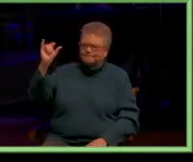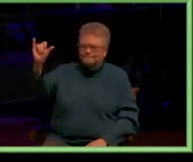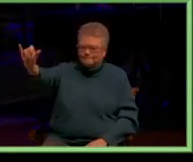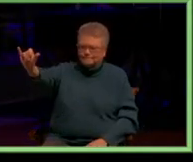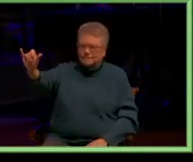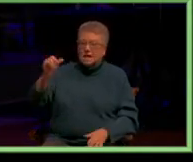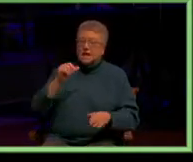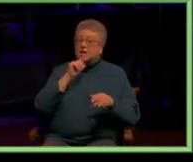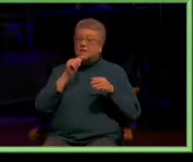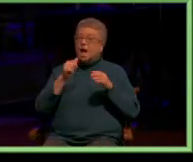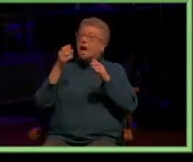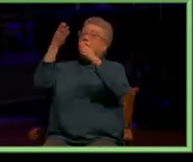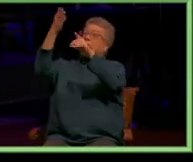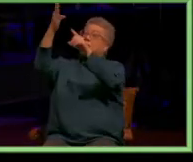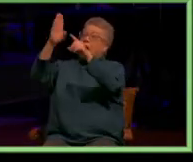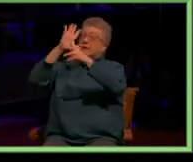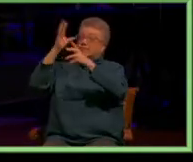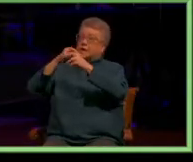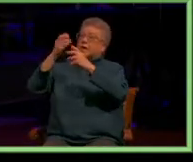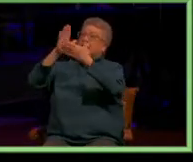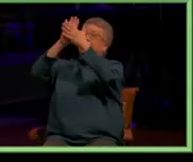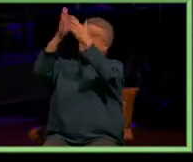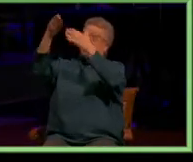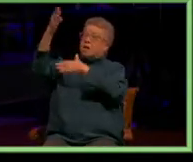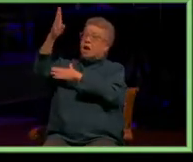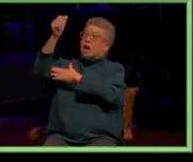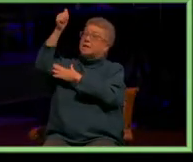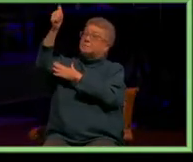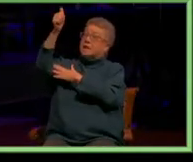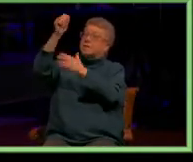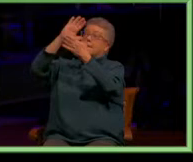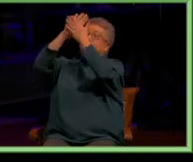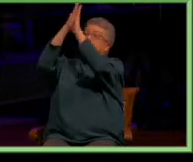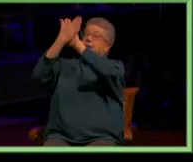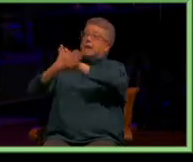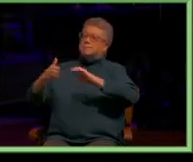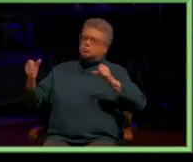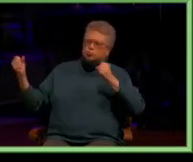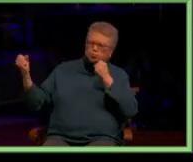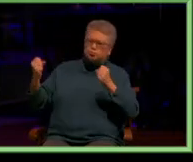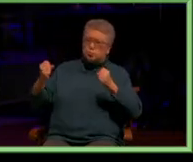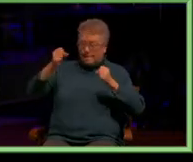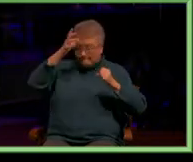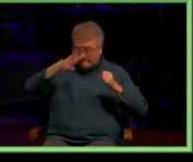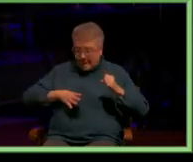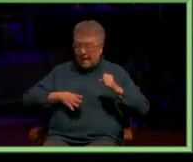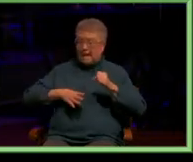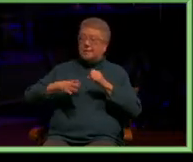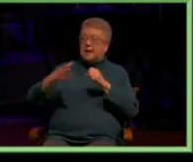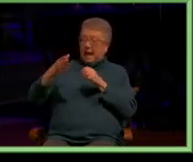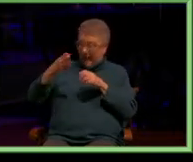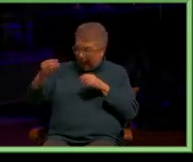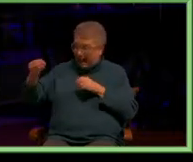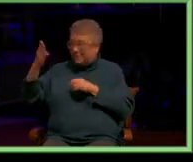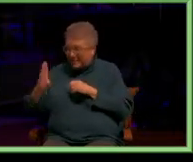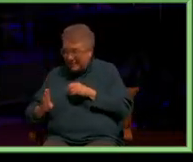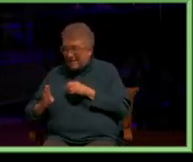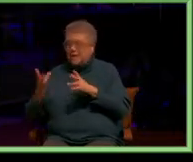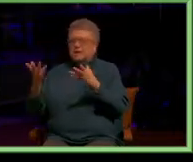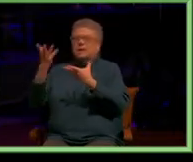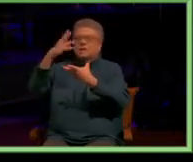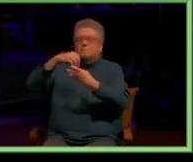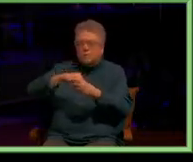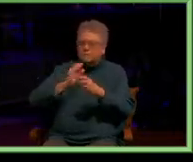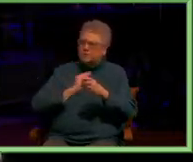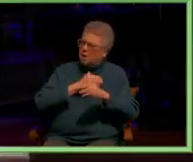into our world, but yet he took on flesh. He became fully man and fully God. He added flesh to his godness, and he entered into our